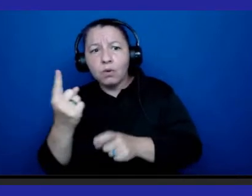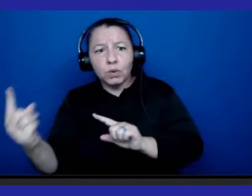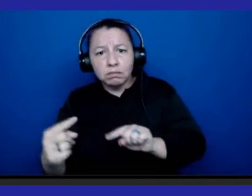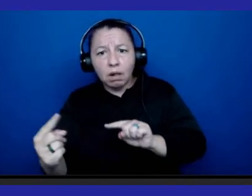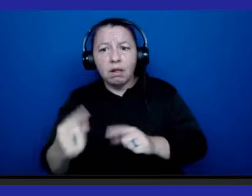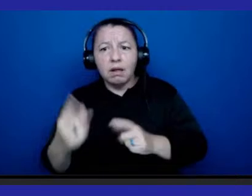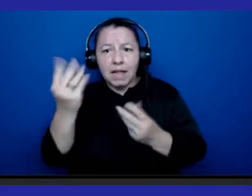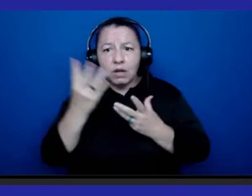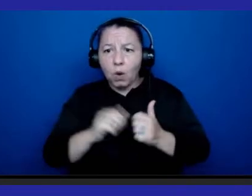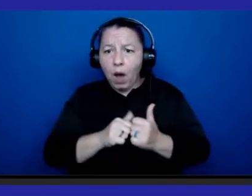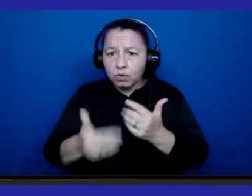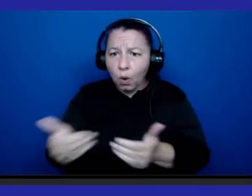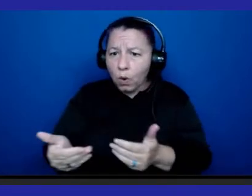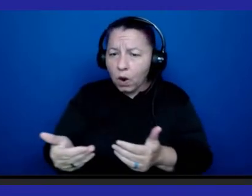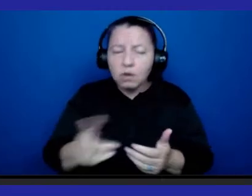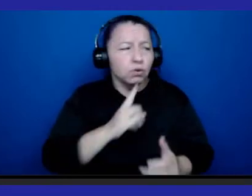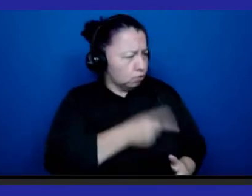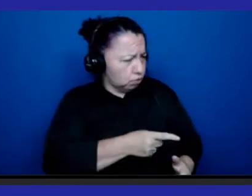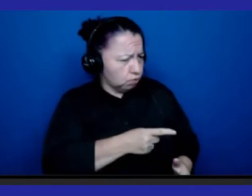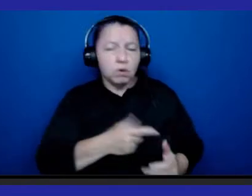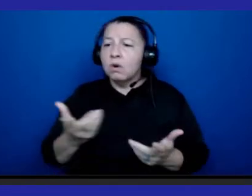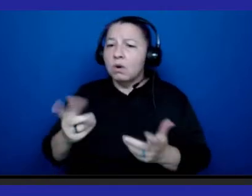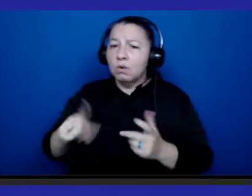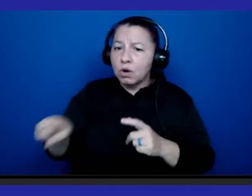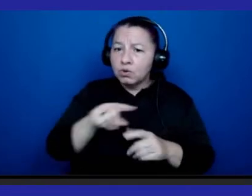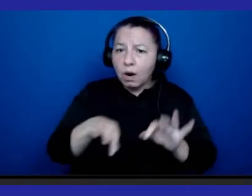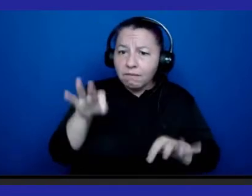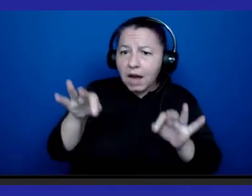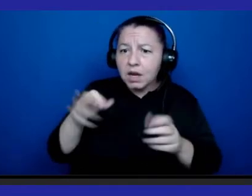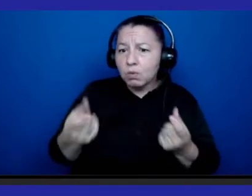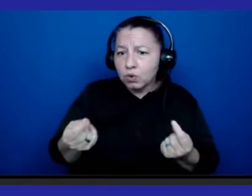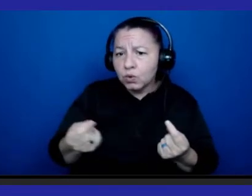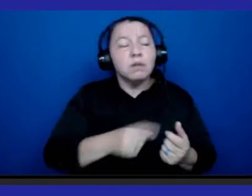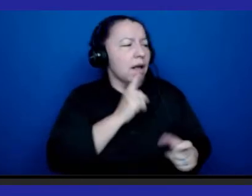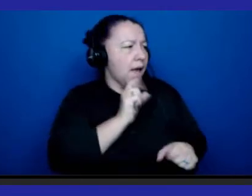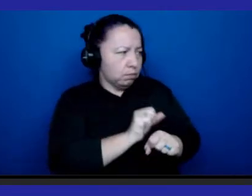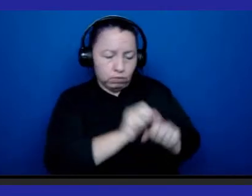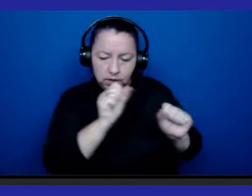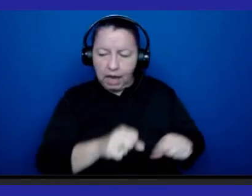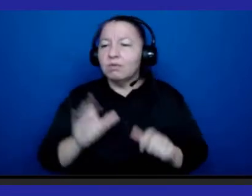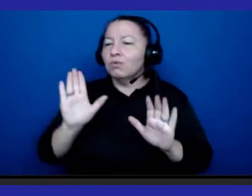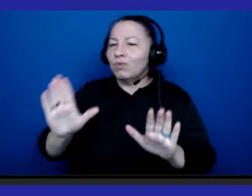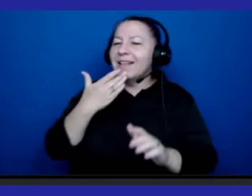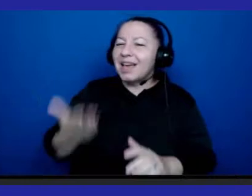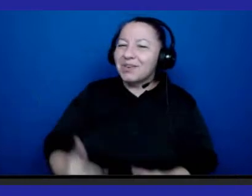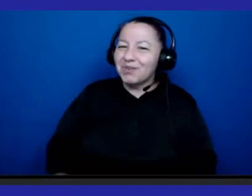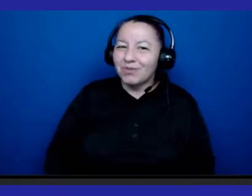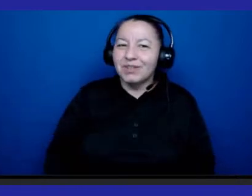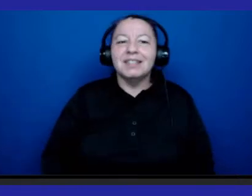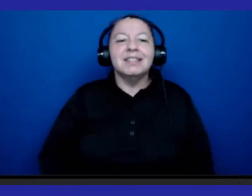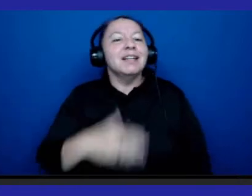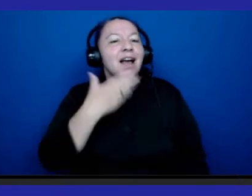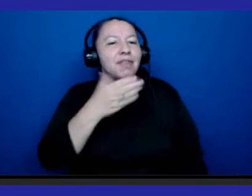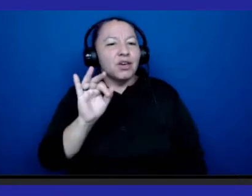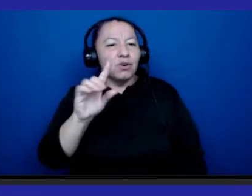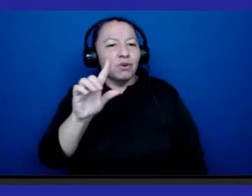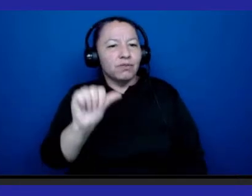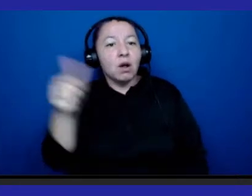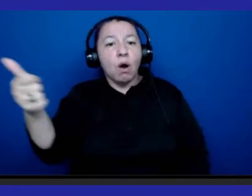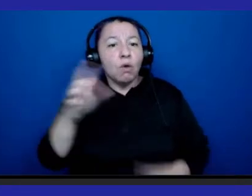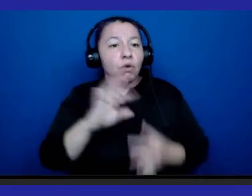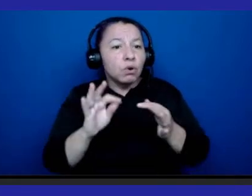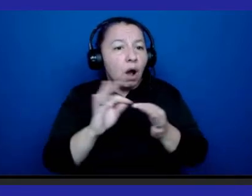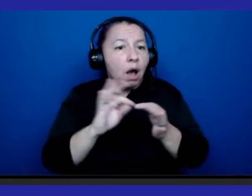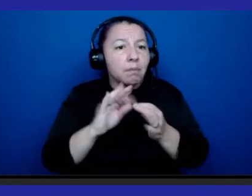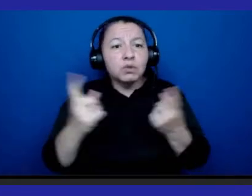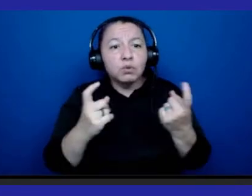it's going and what you're finding and what Absolutely. you're doing? I think that'd be great. Thank you. Thank you, Frida. Any other comments So or in- questions? in